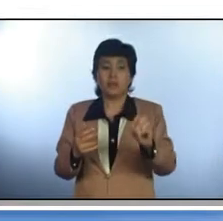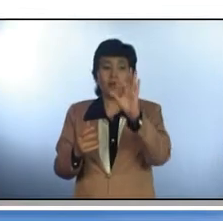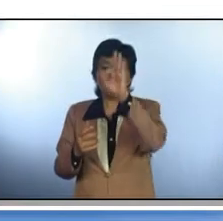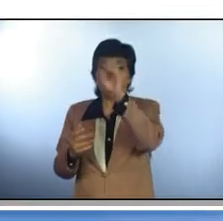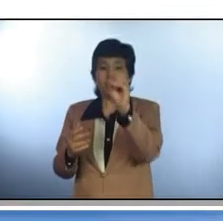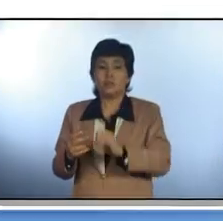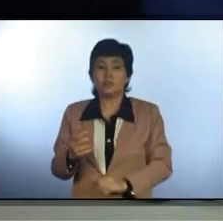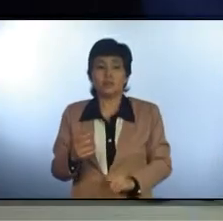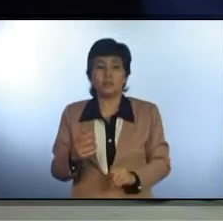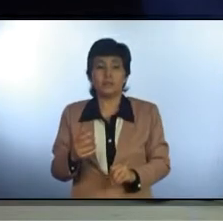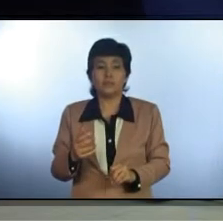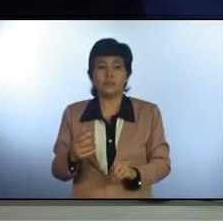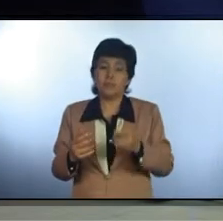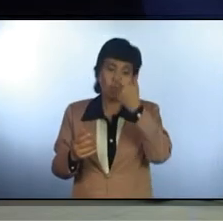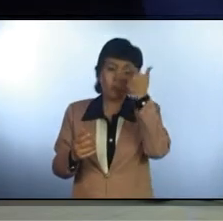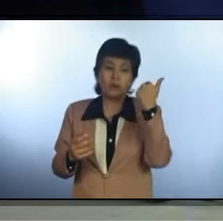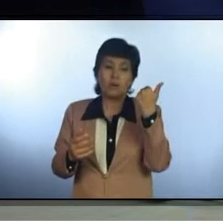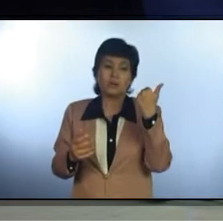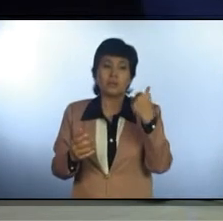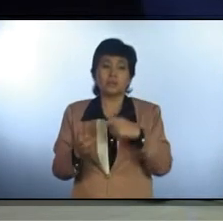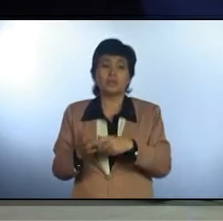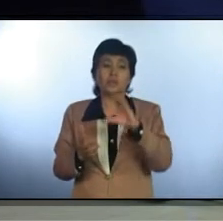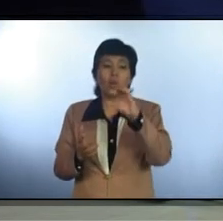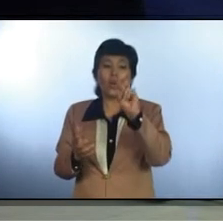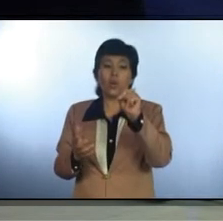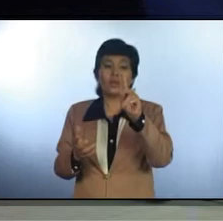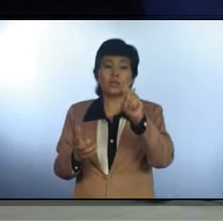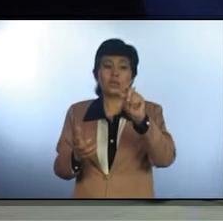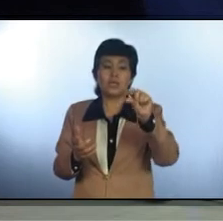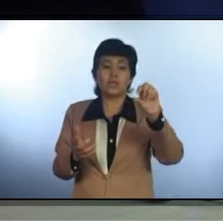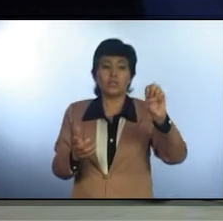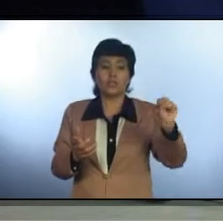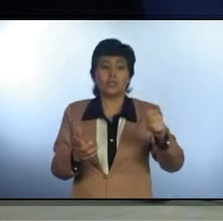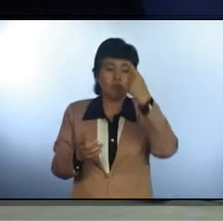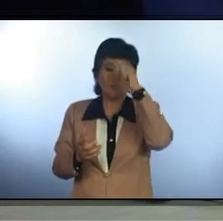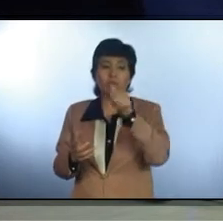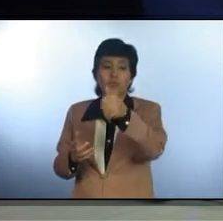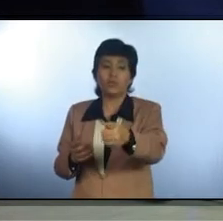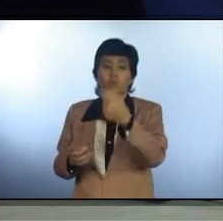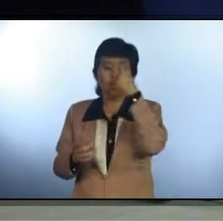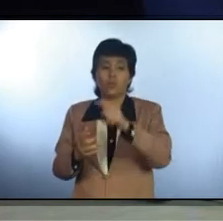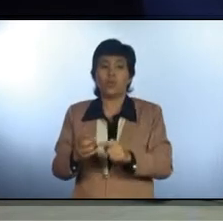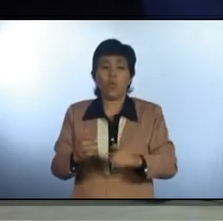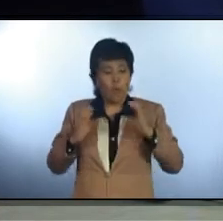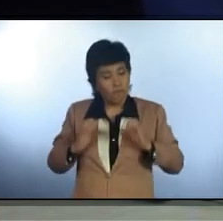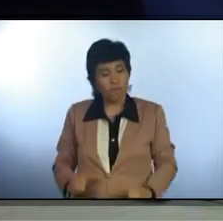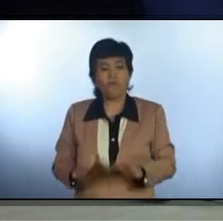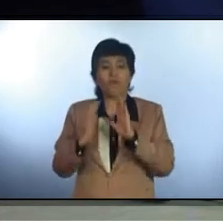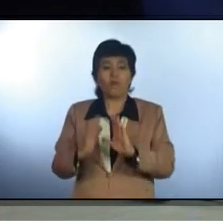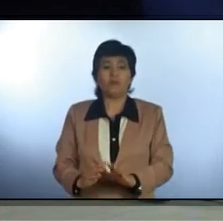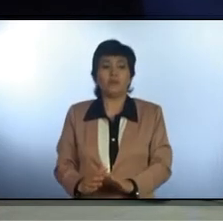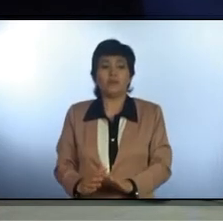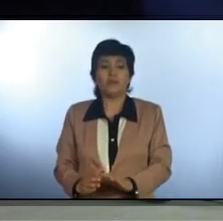of you might be yawning right now because it is contagious. Words are contagious enough for you to conform, okay?